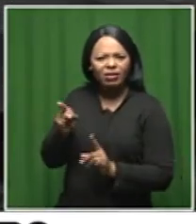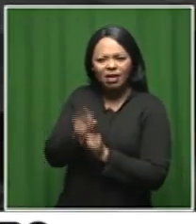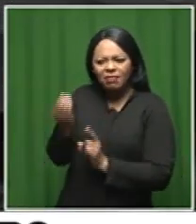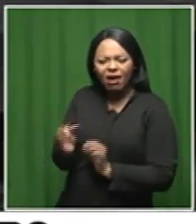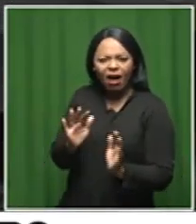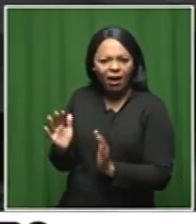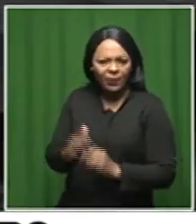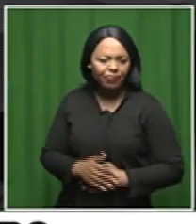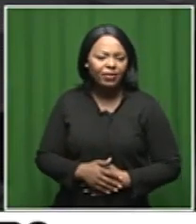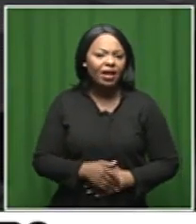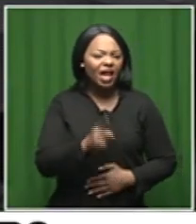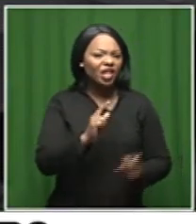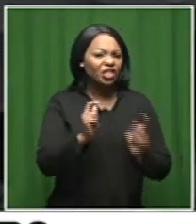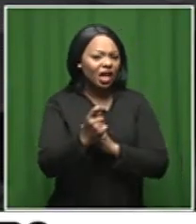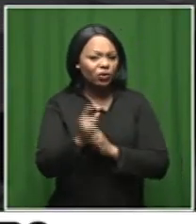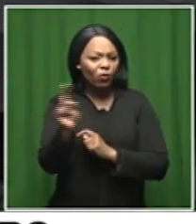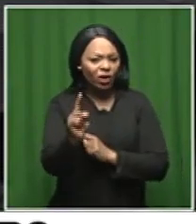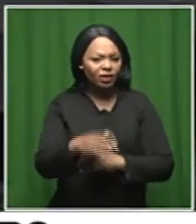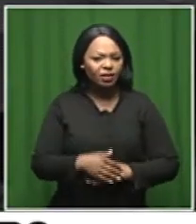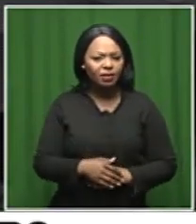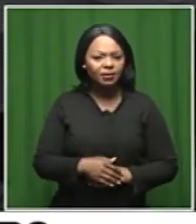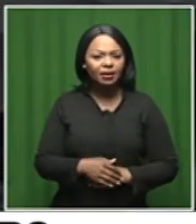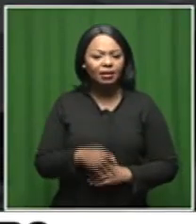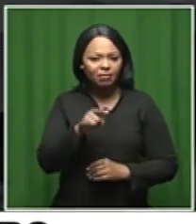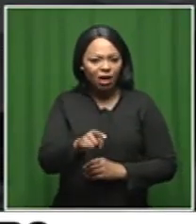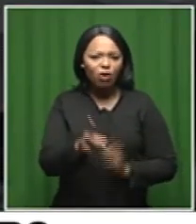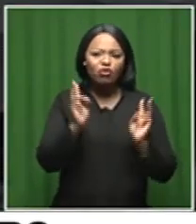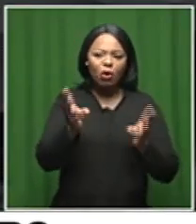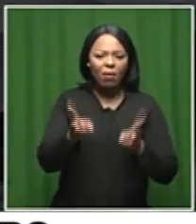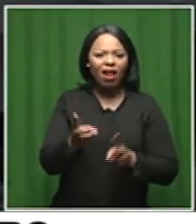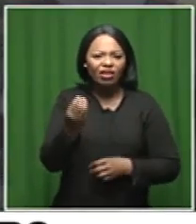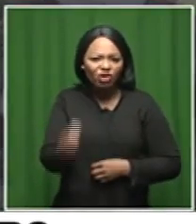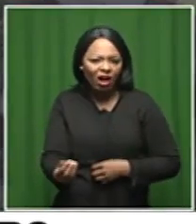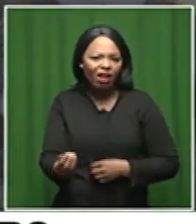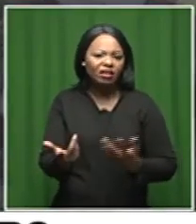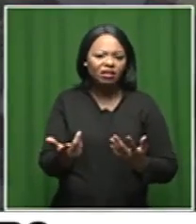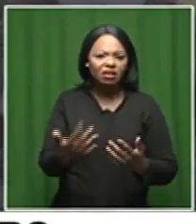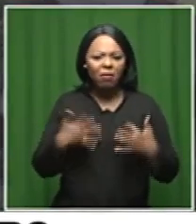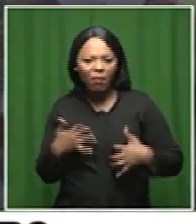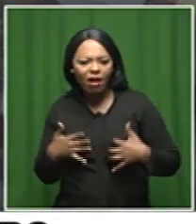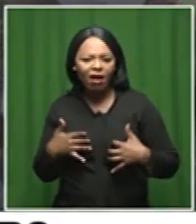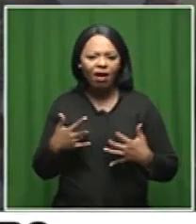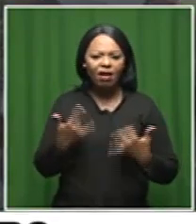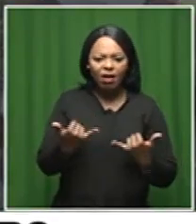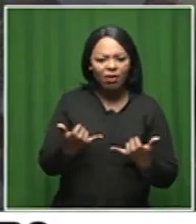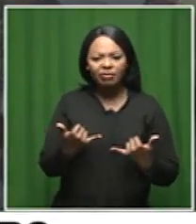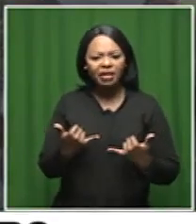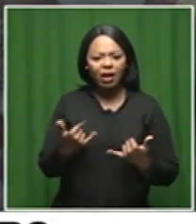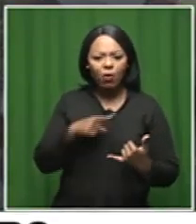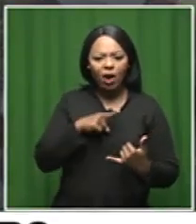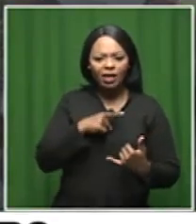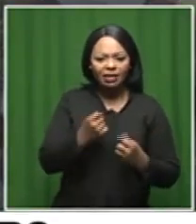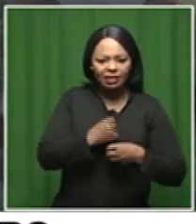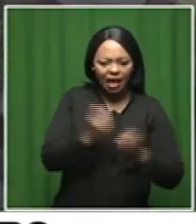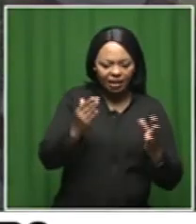The major change is just her missing out on a normal childhood. She started grade 1 earlier